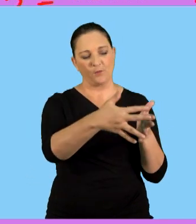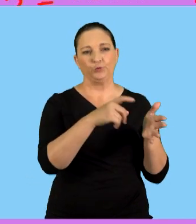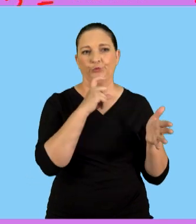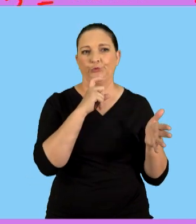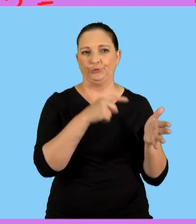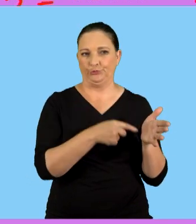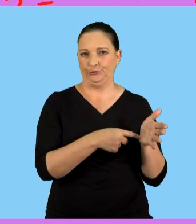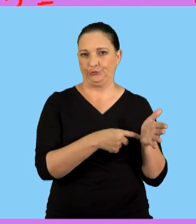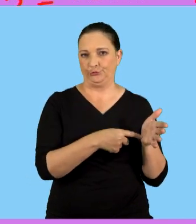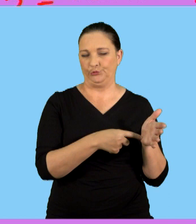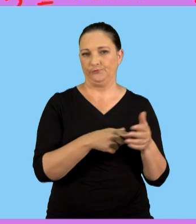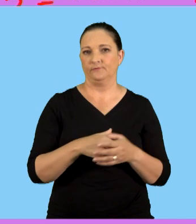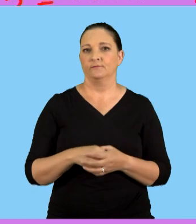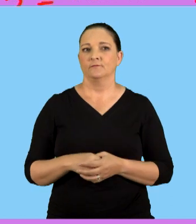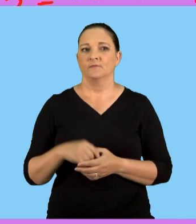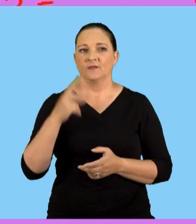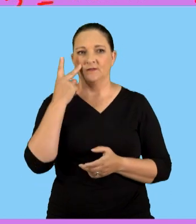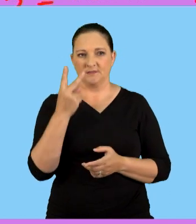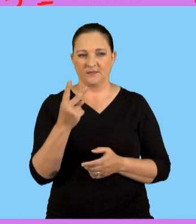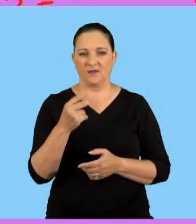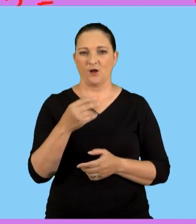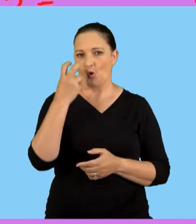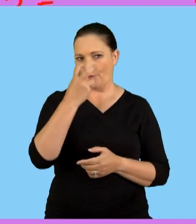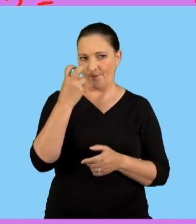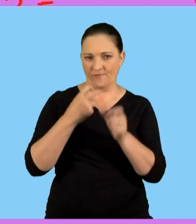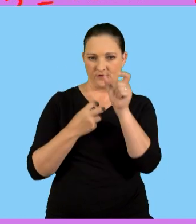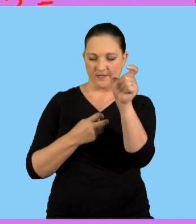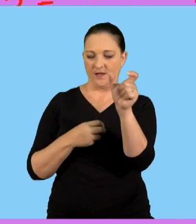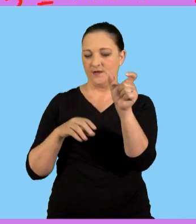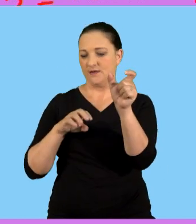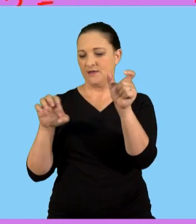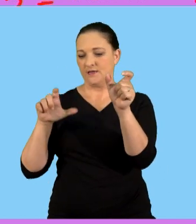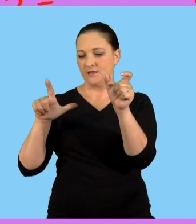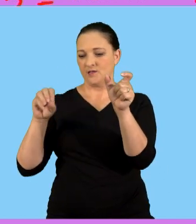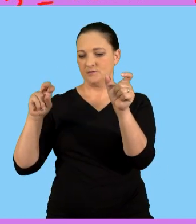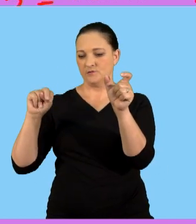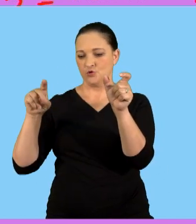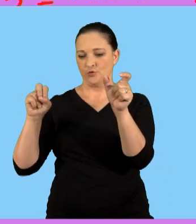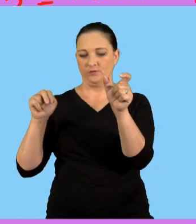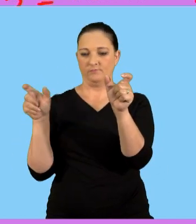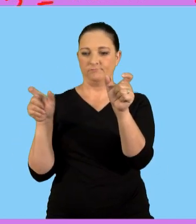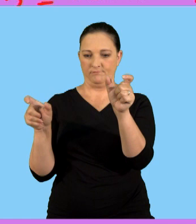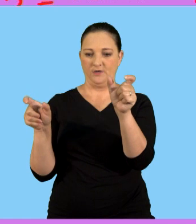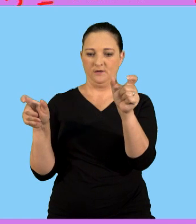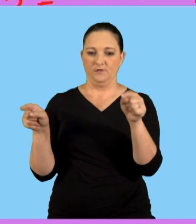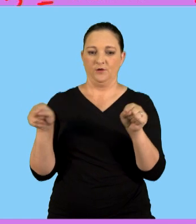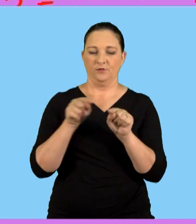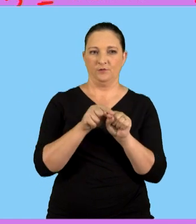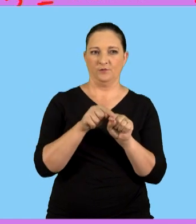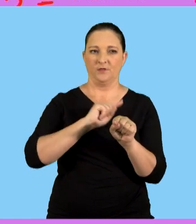between Bloemfontein and East London. Right, there we can see Bloemfontein, East London. Where do they intersect? Where do they